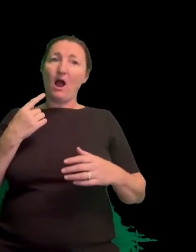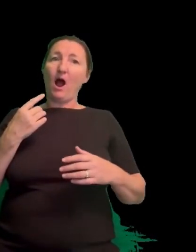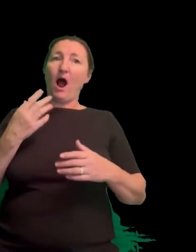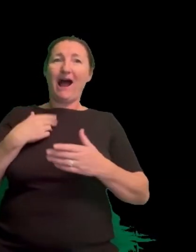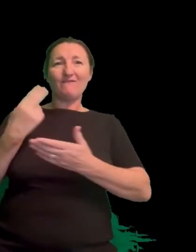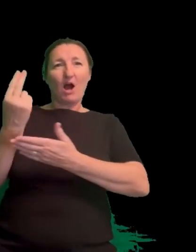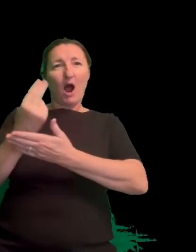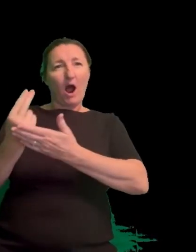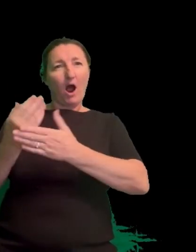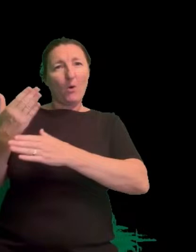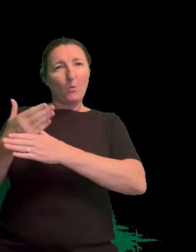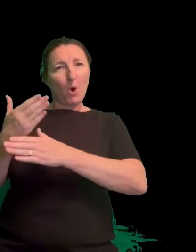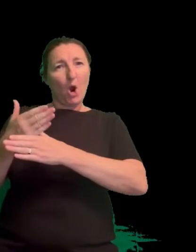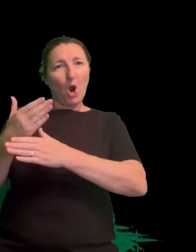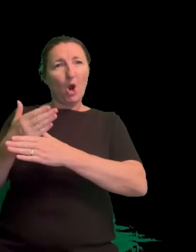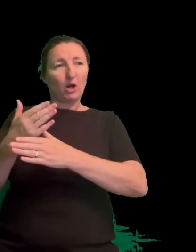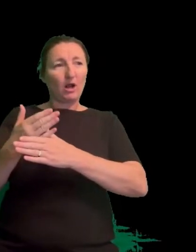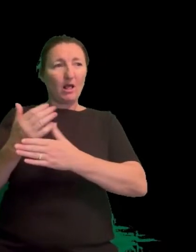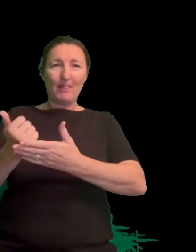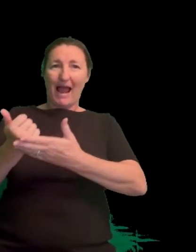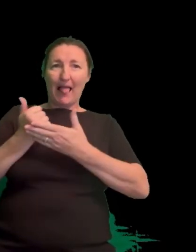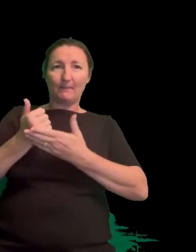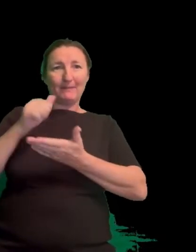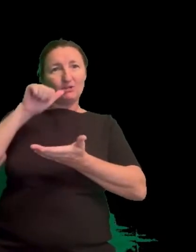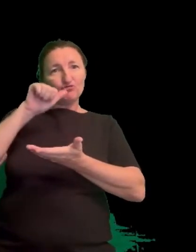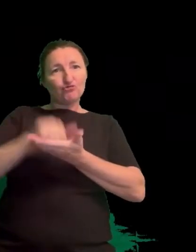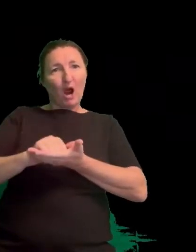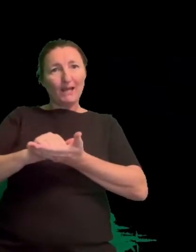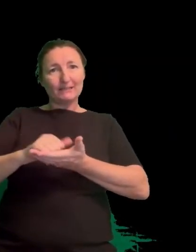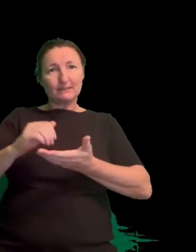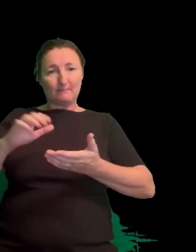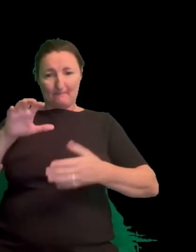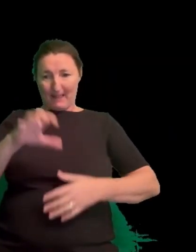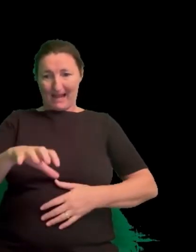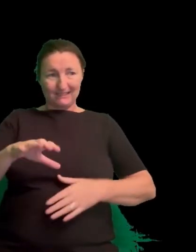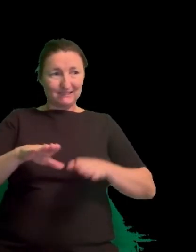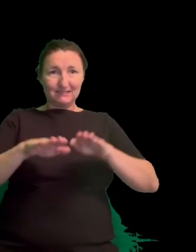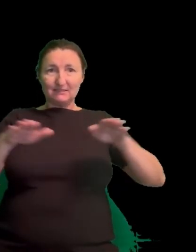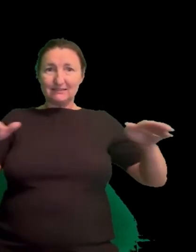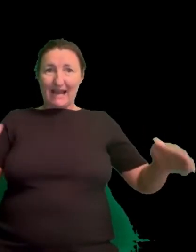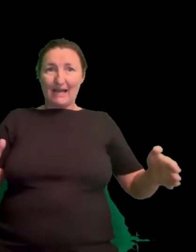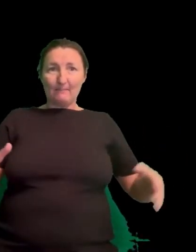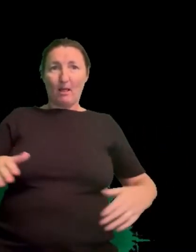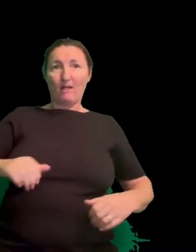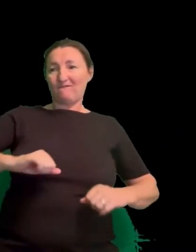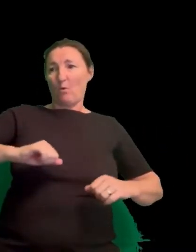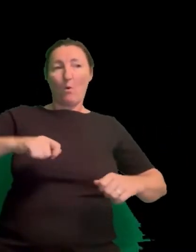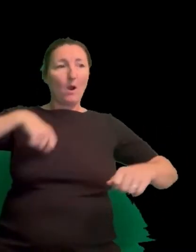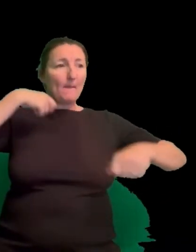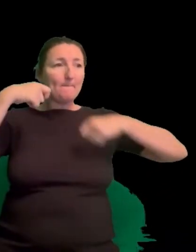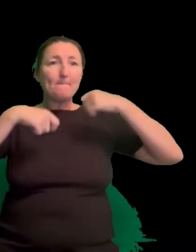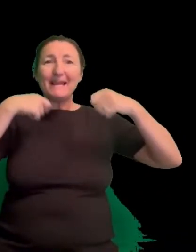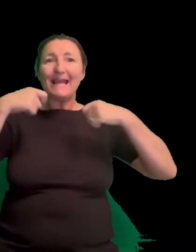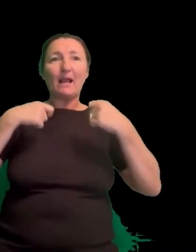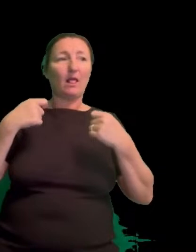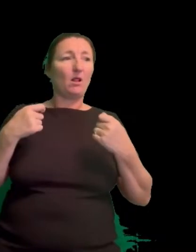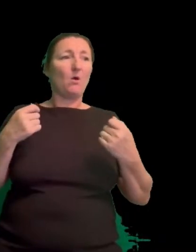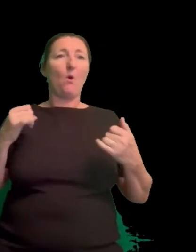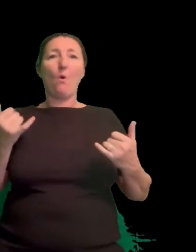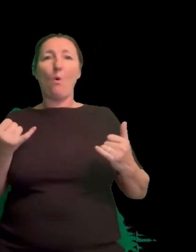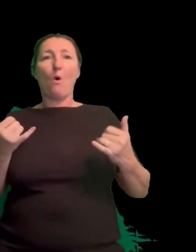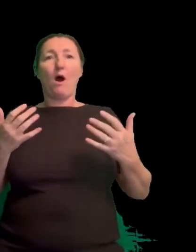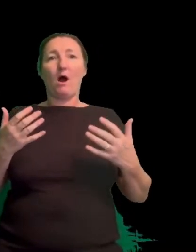support in my artwork while helping me in the right posture for my arms, to simply enjoy my meals without the struggle